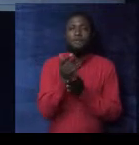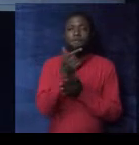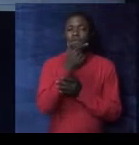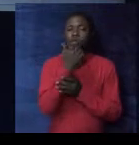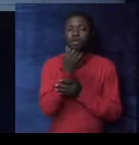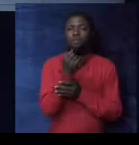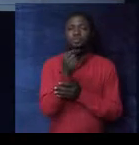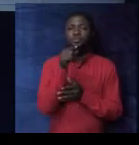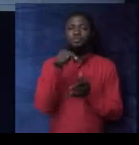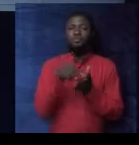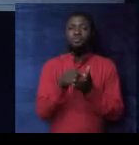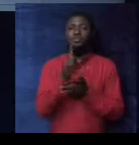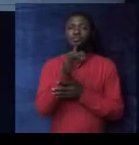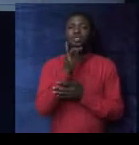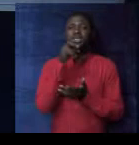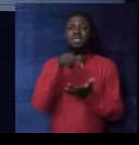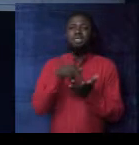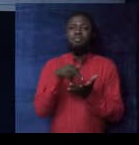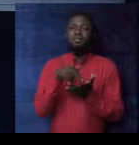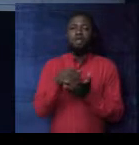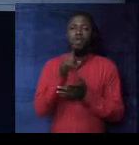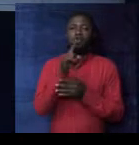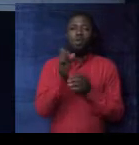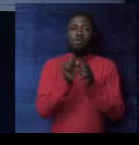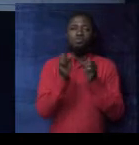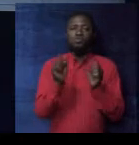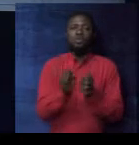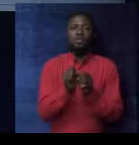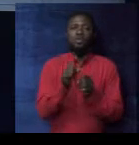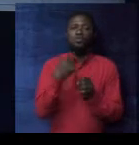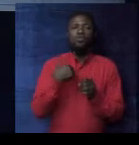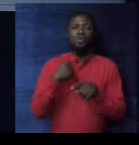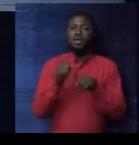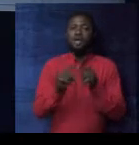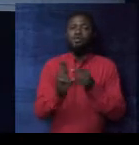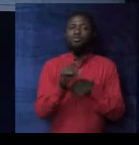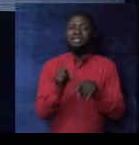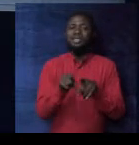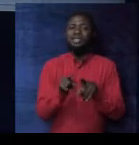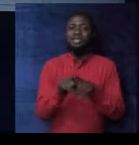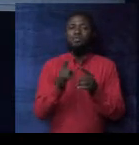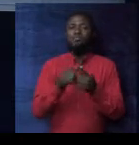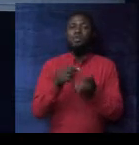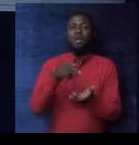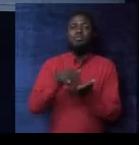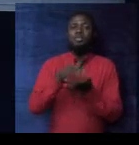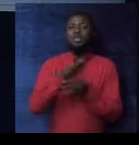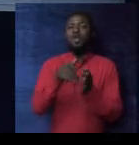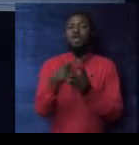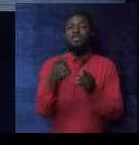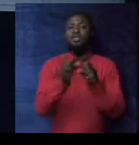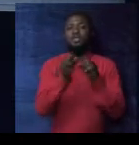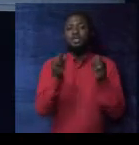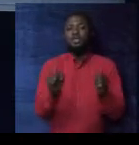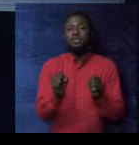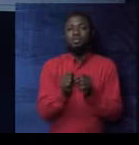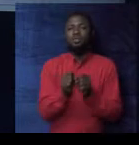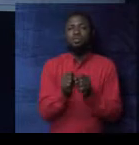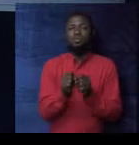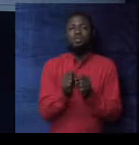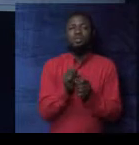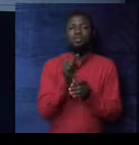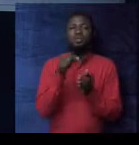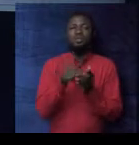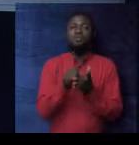not correct because this 1 is representing 1 square. We cannot use the same 1 to represent all these squares, 9